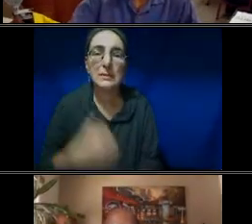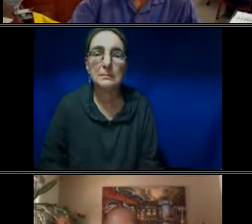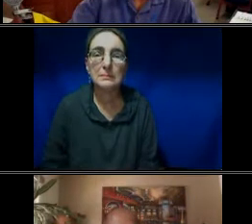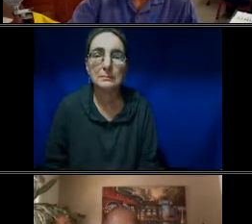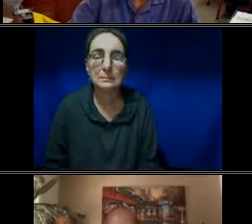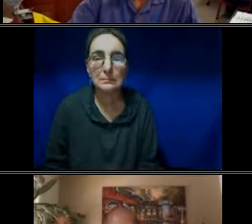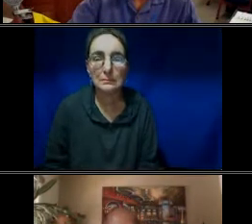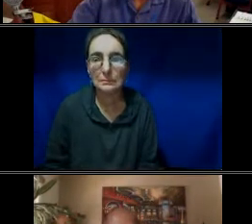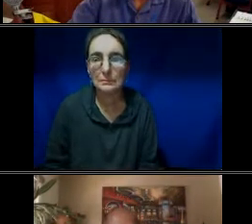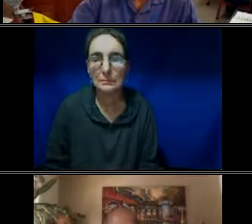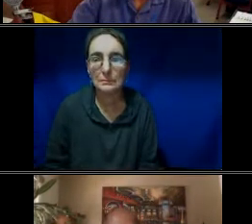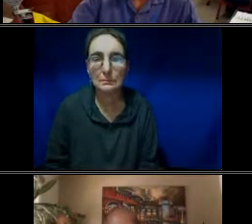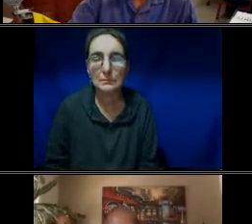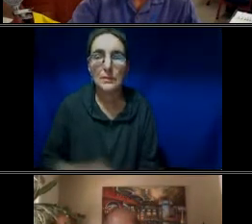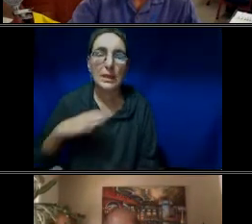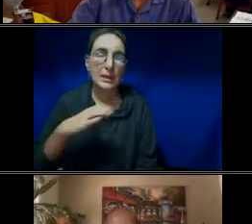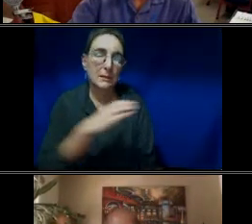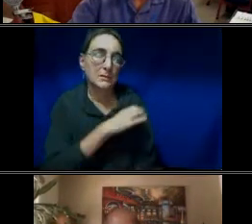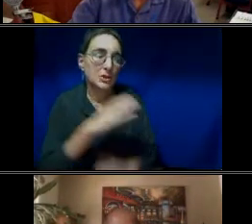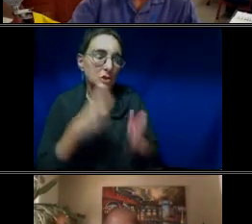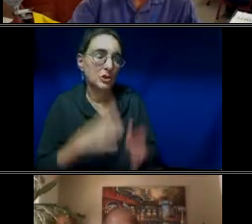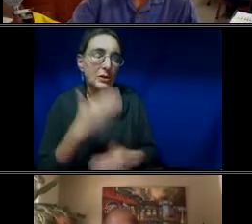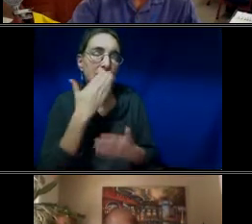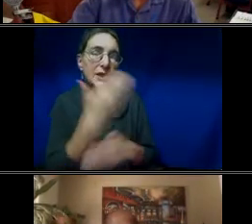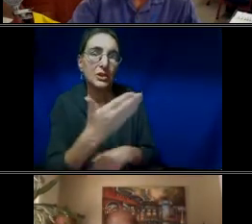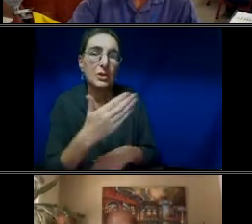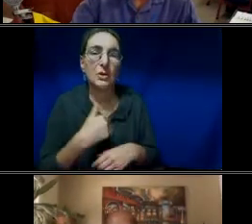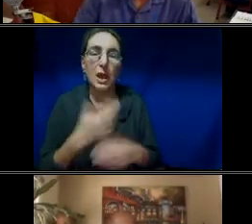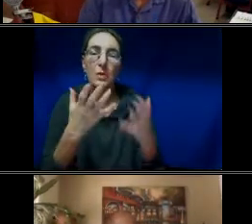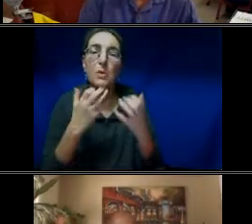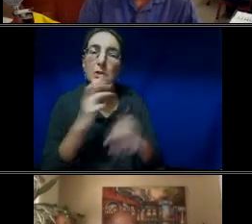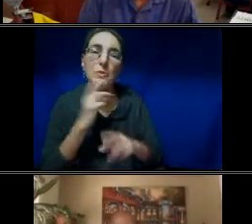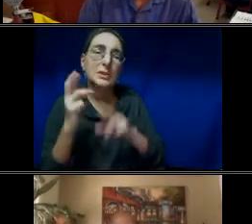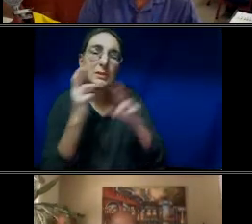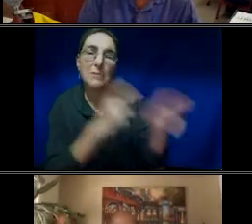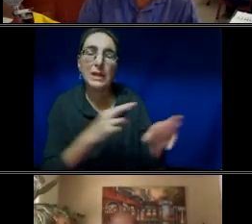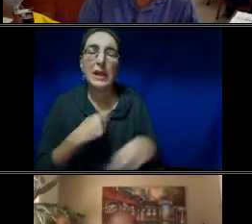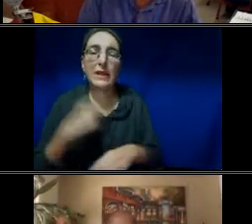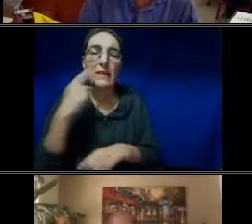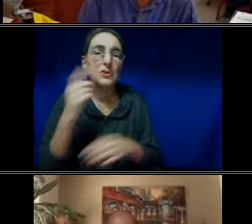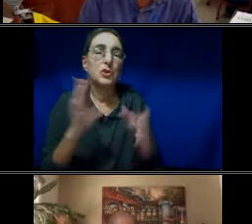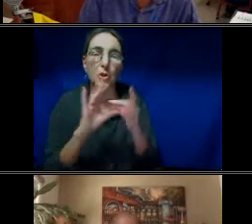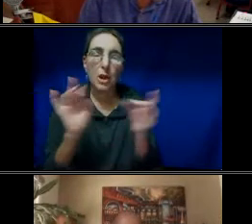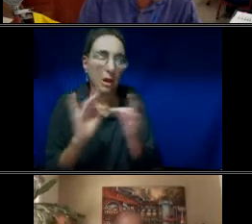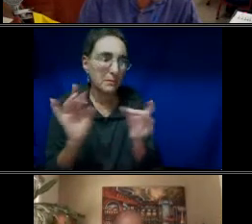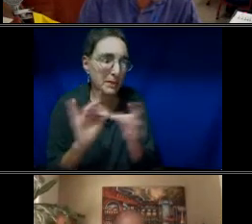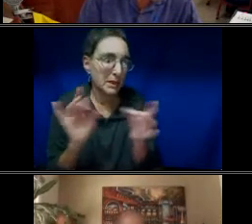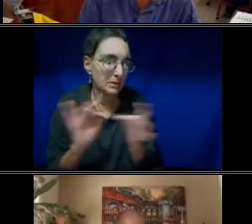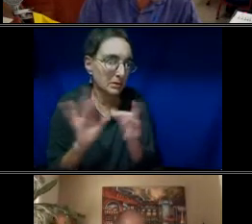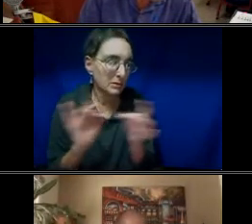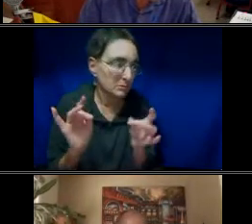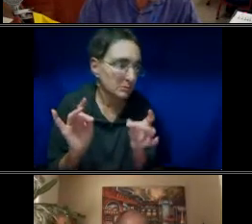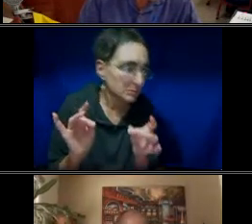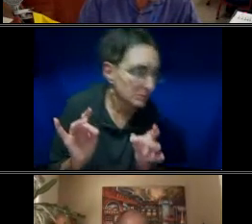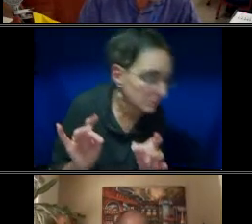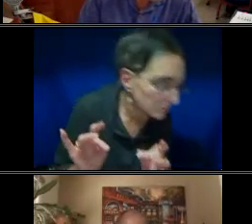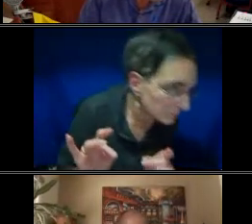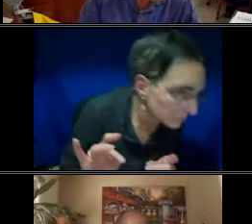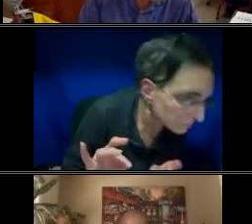them. Commissioner Liu, thank you. I just want to respond, since I think your comment was partly directed at Caltrans